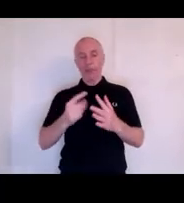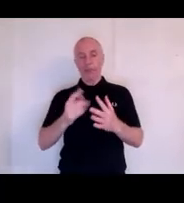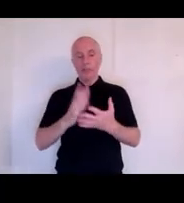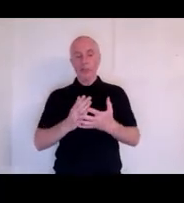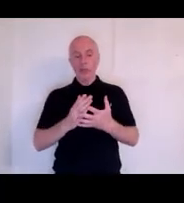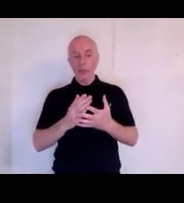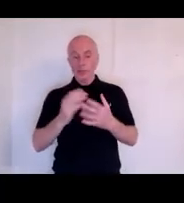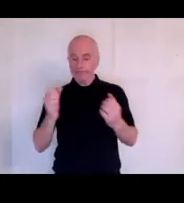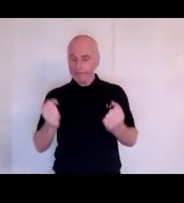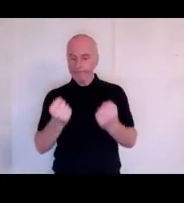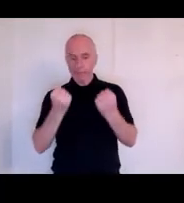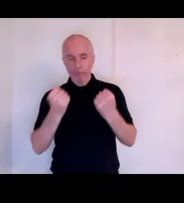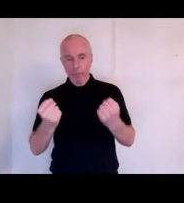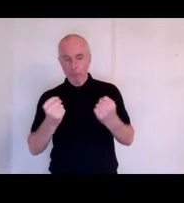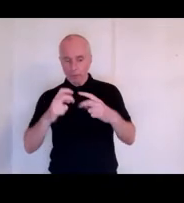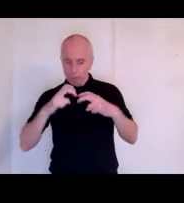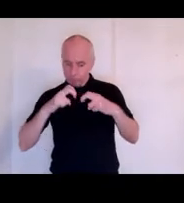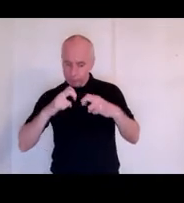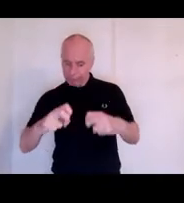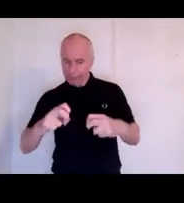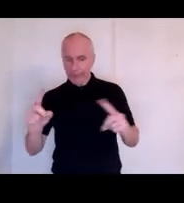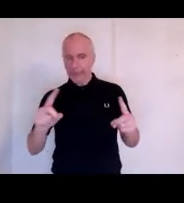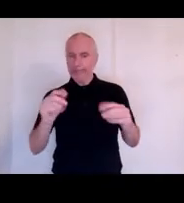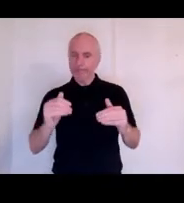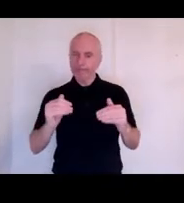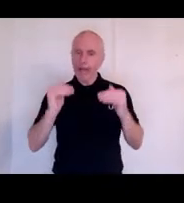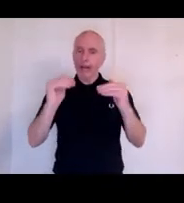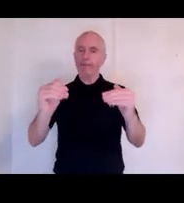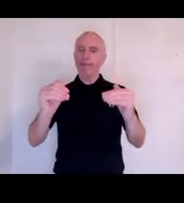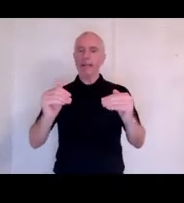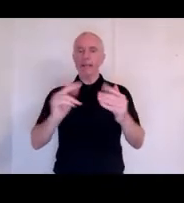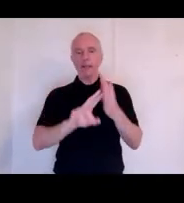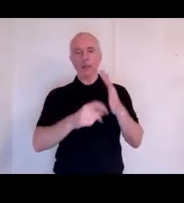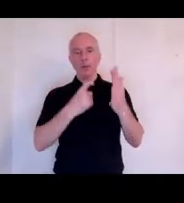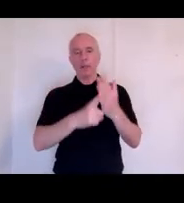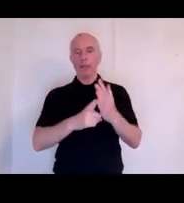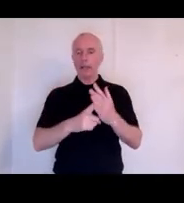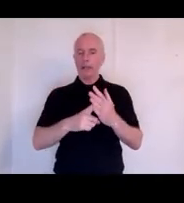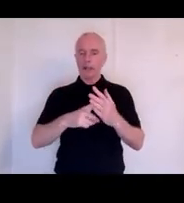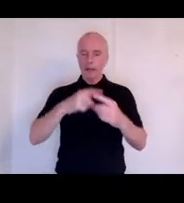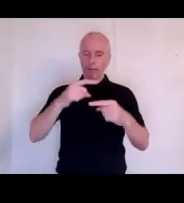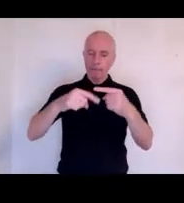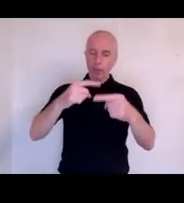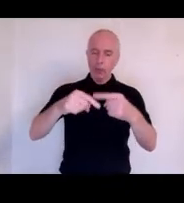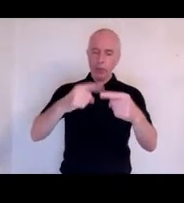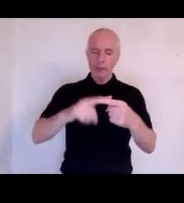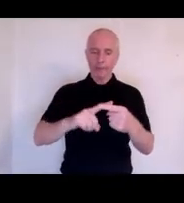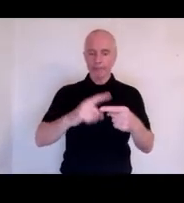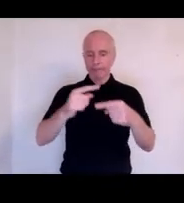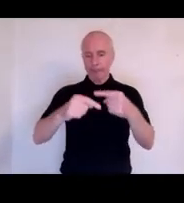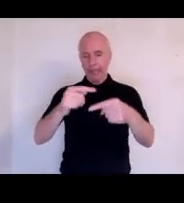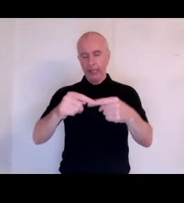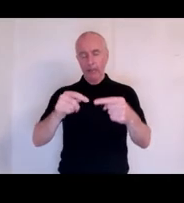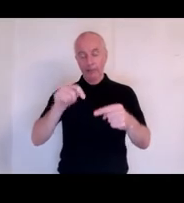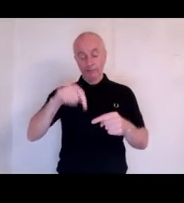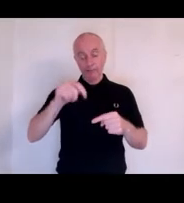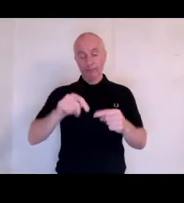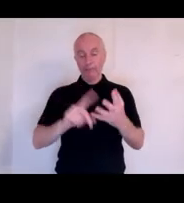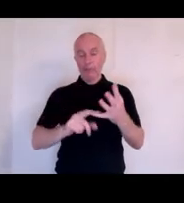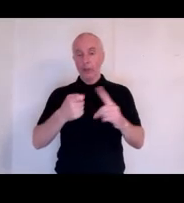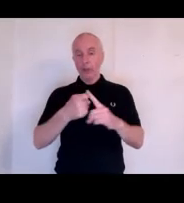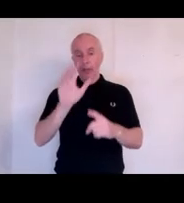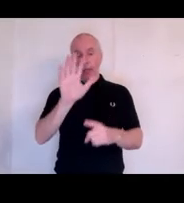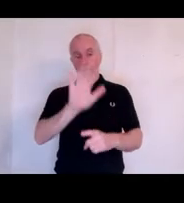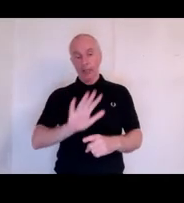research and development in advanced nuclear fuel cycles in the UK. And I'll get onto a bit more detail about that again in a